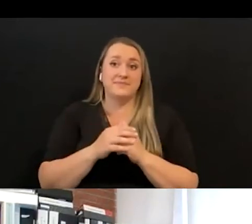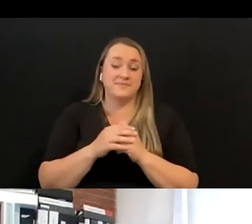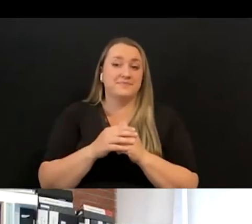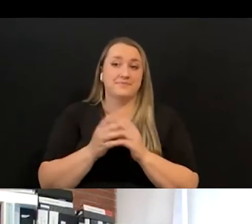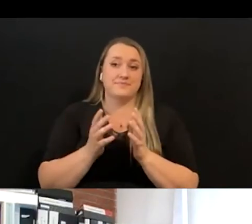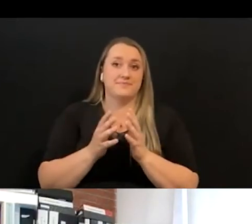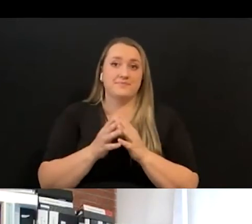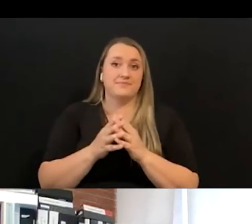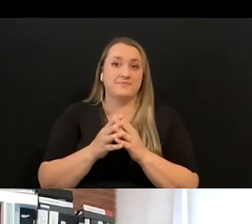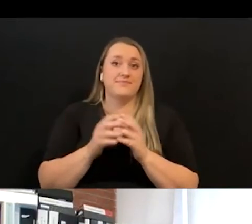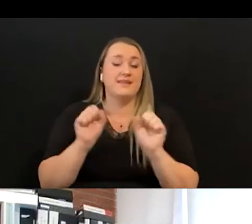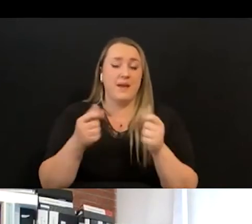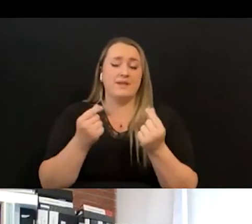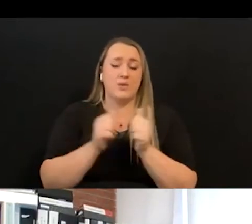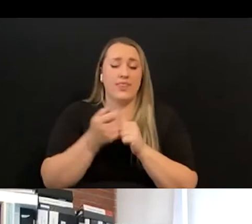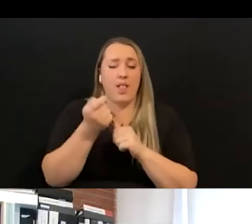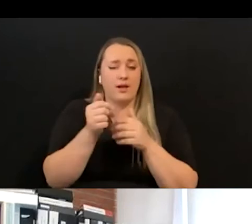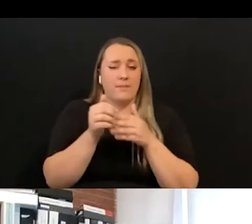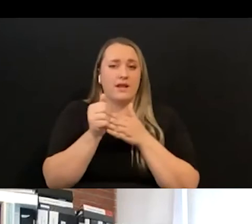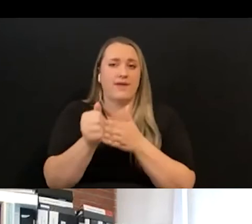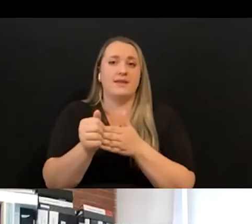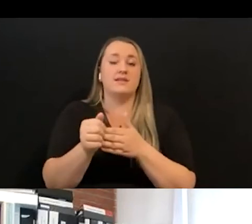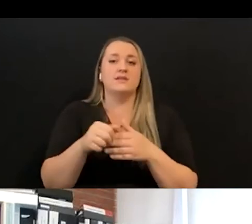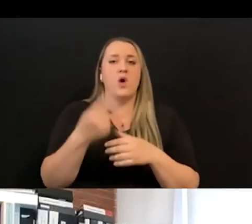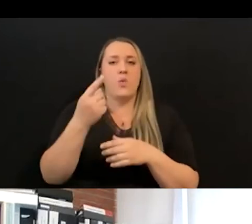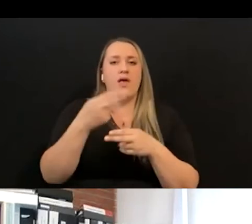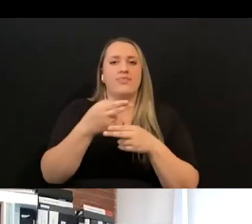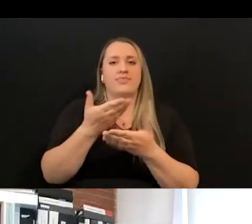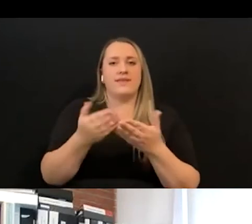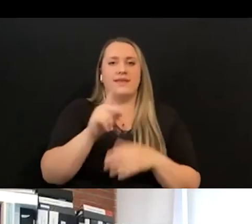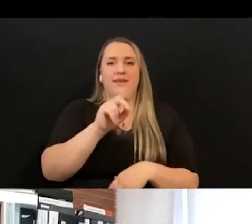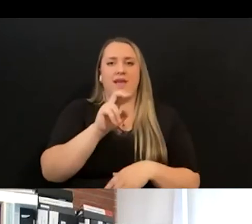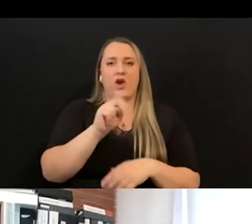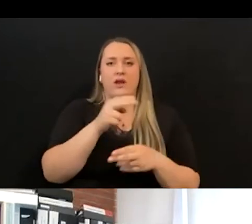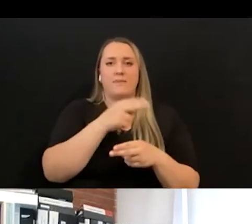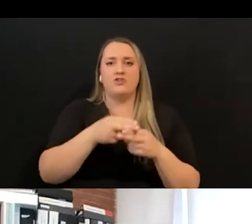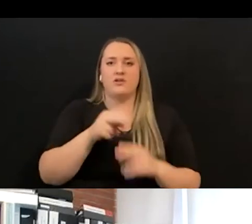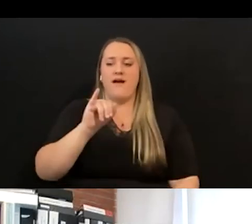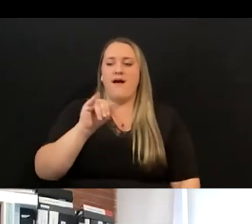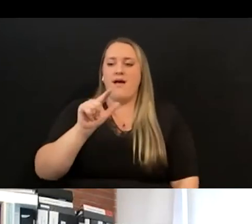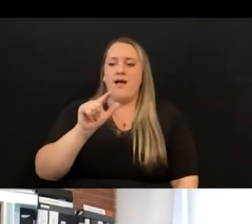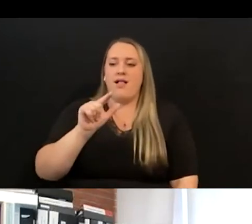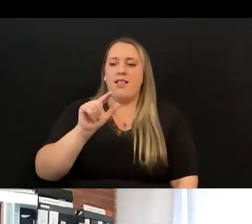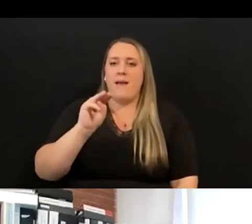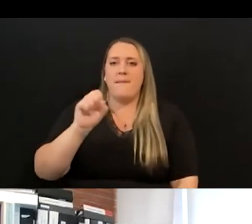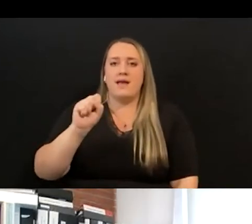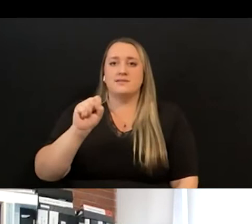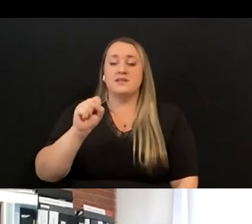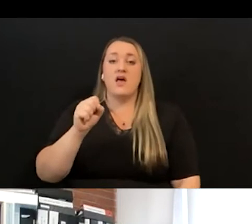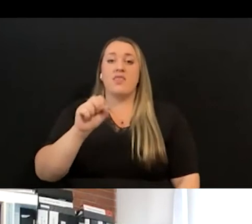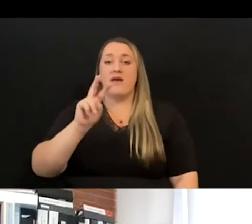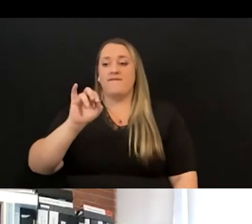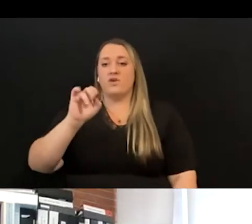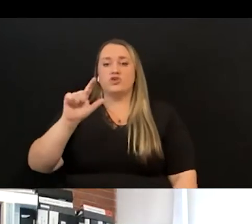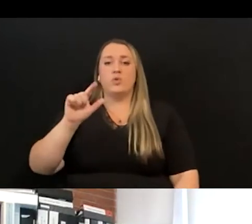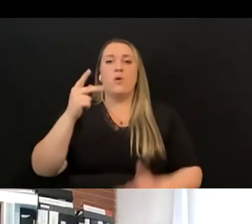with a bit of guidance. And one thing that Karen mentioned about the IMLS, the virtual programming grant, we did